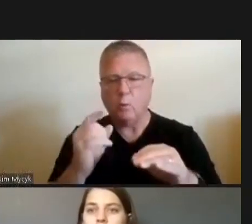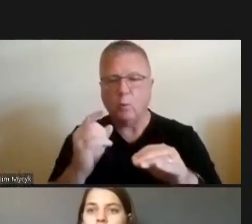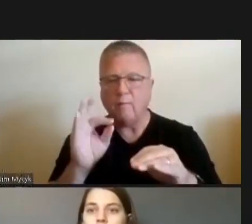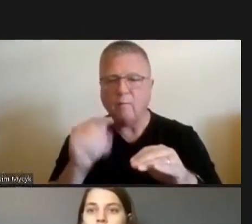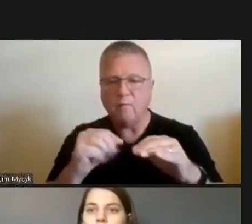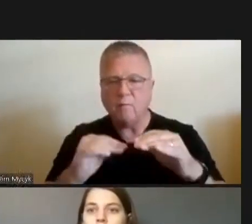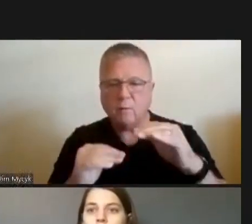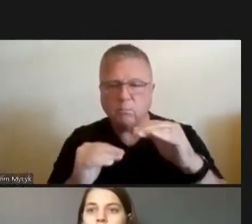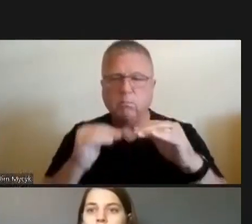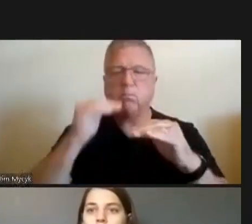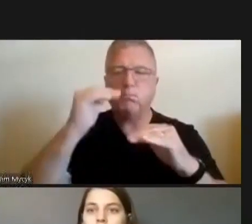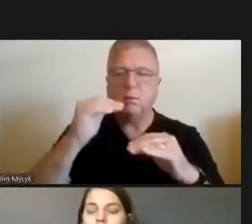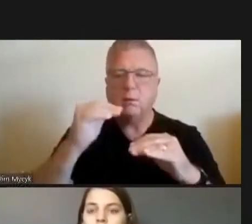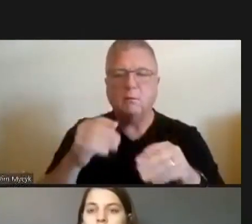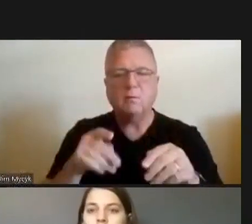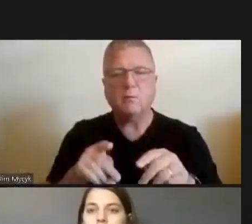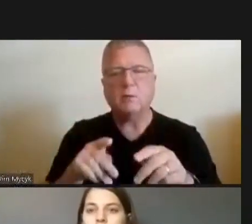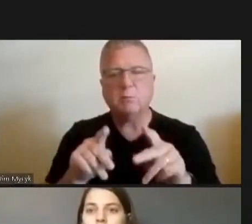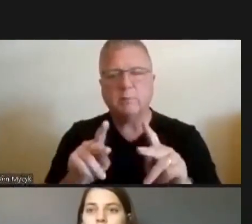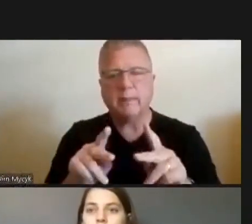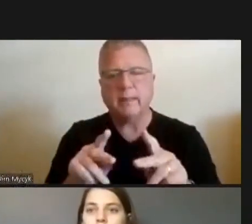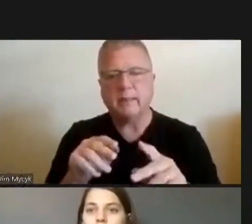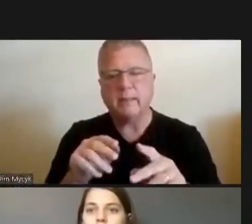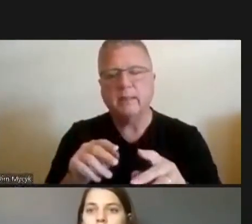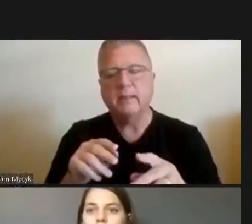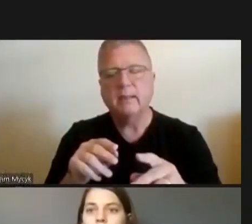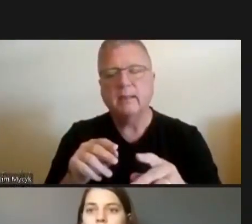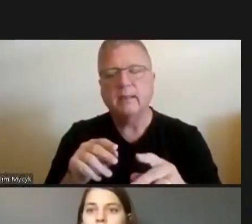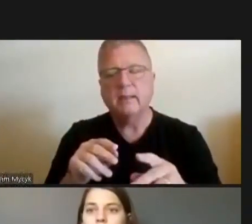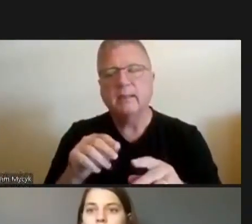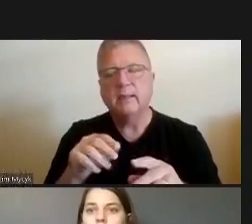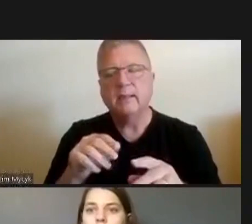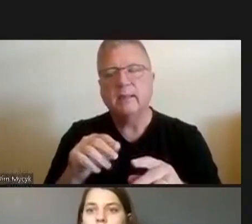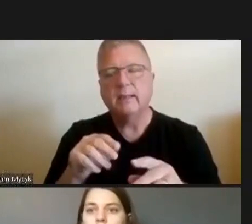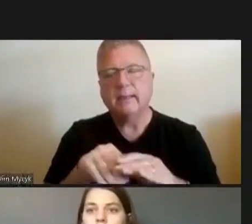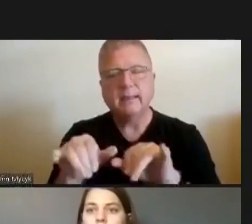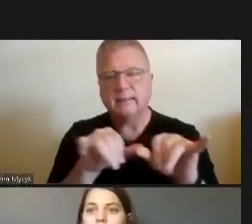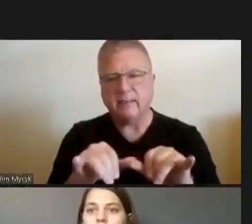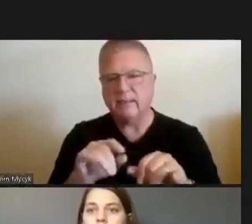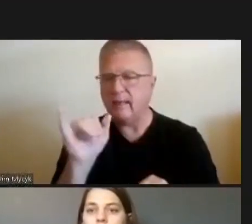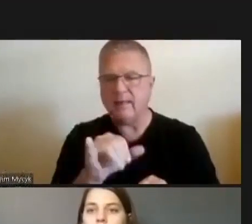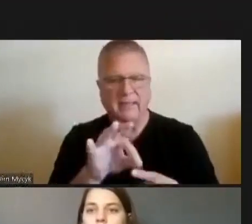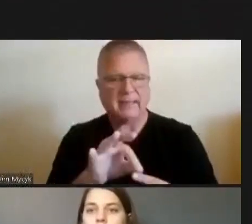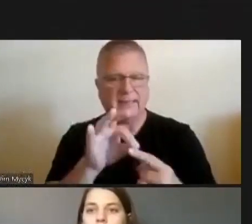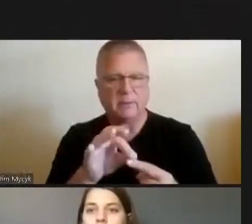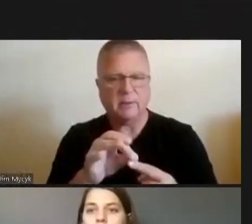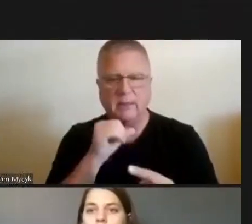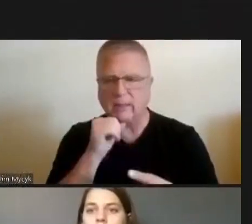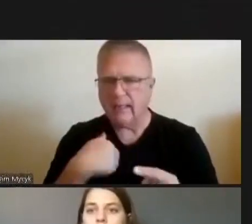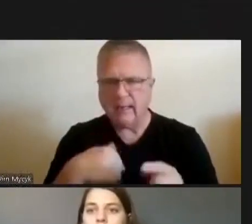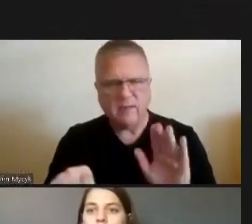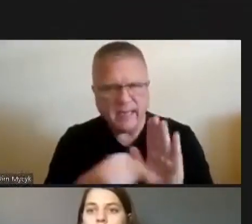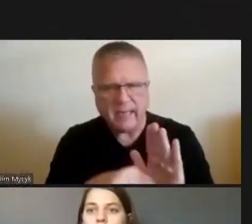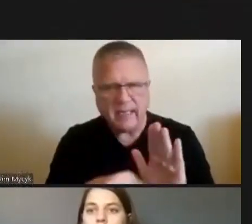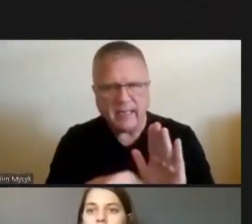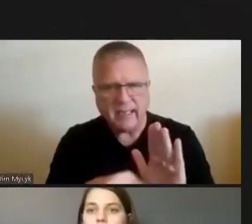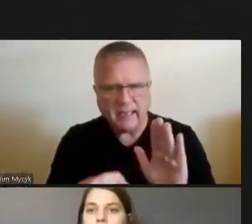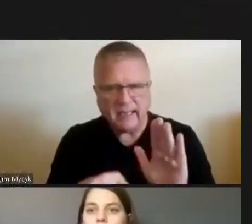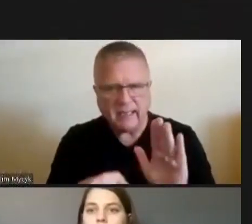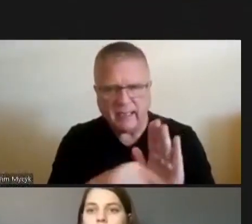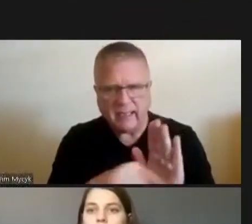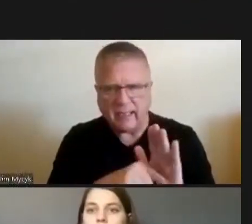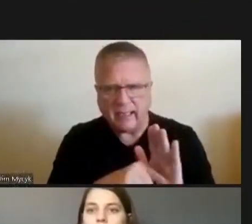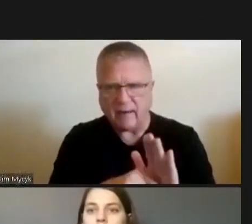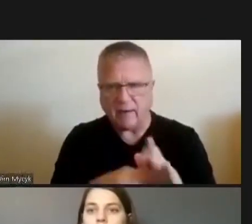from what is permitted in the standards above, and that the exception doesn't have a detrimental impact on adjacent